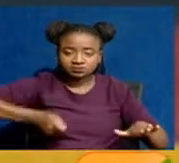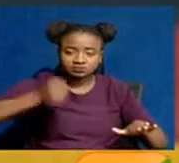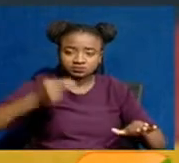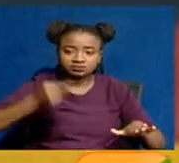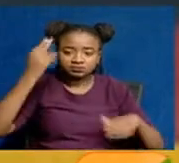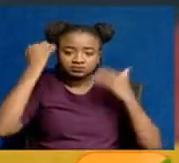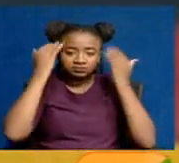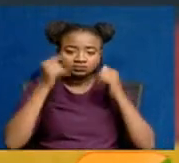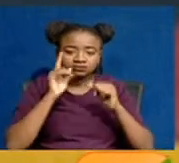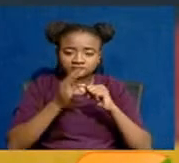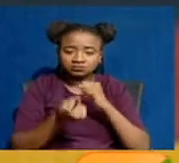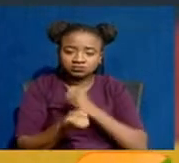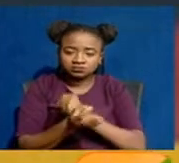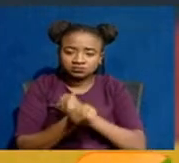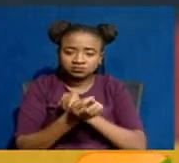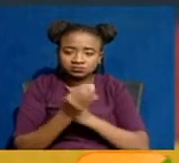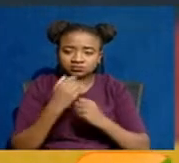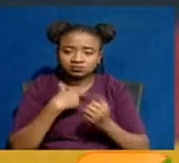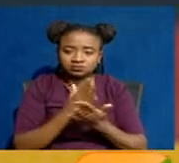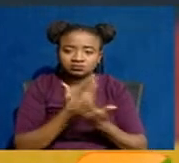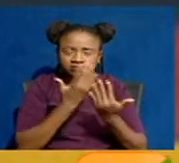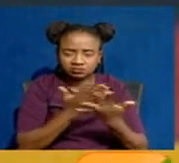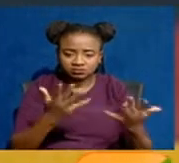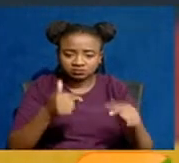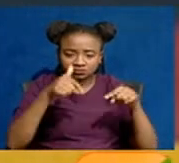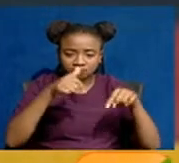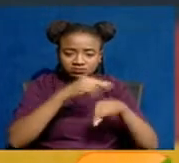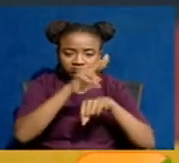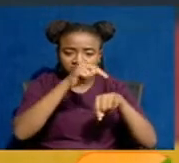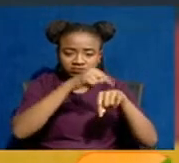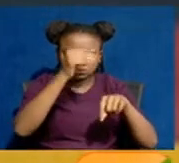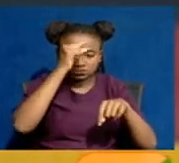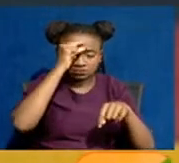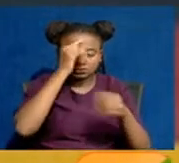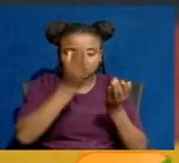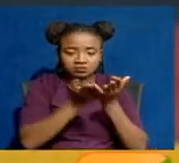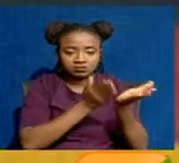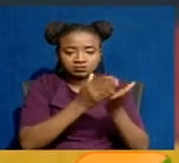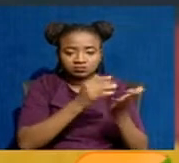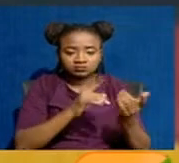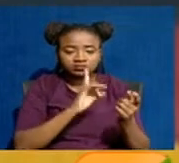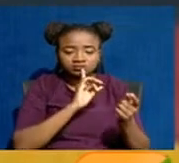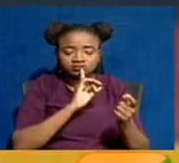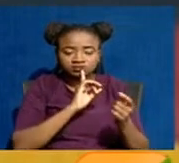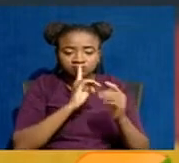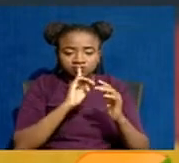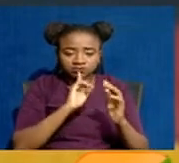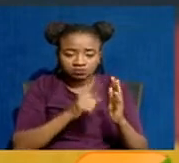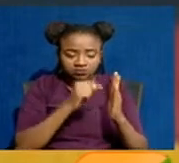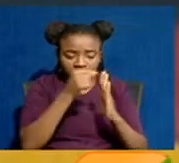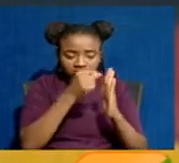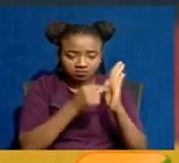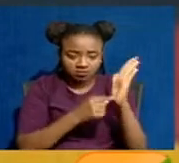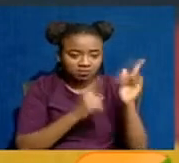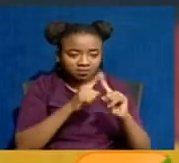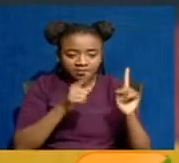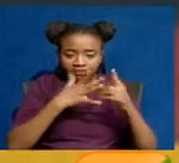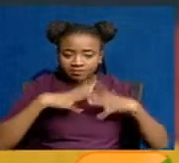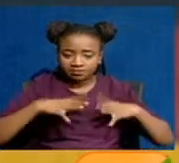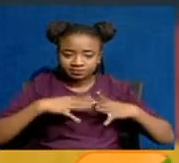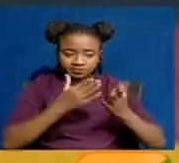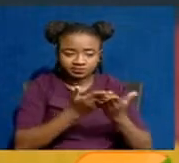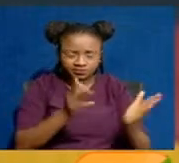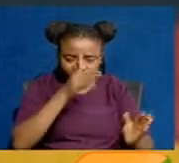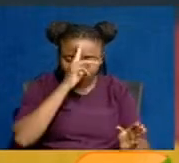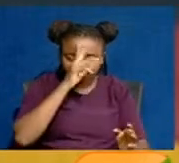to spell out that there are certain things that exist in the National Police Service standing orders that are not being followed through, which